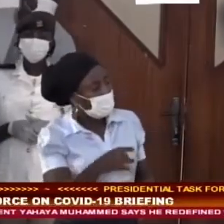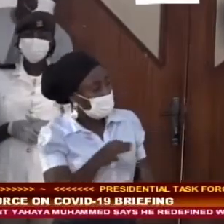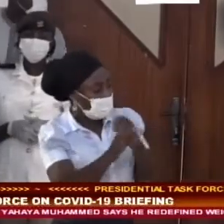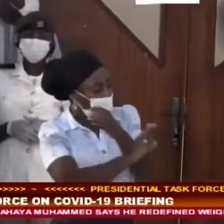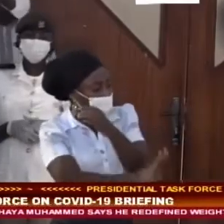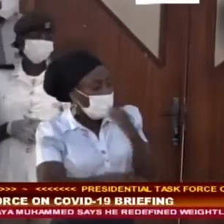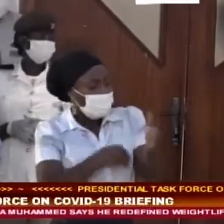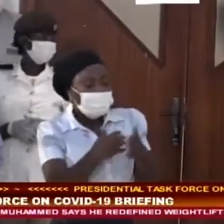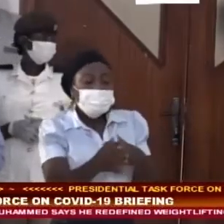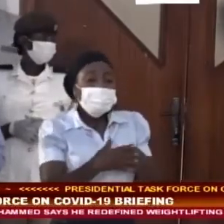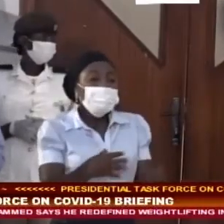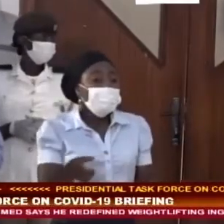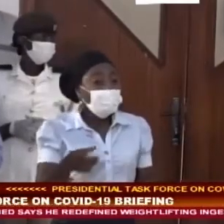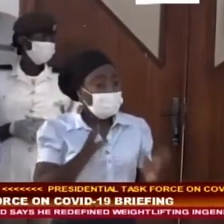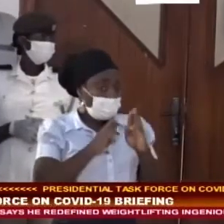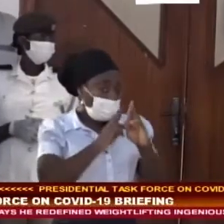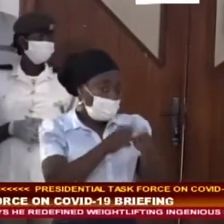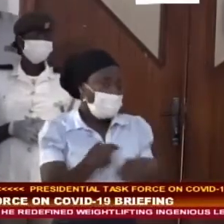Affairs to respond to it.